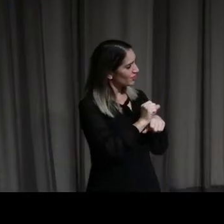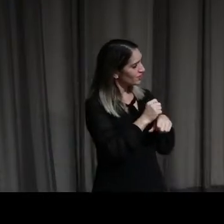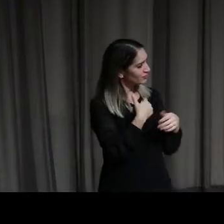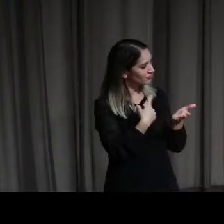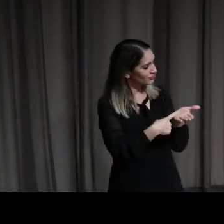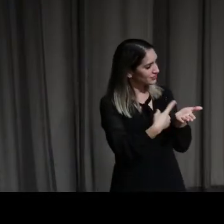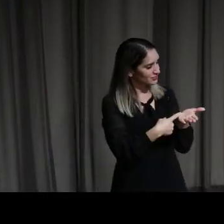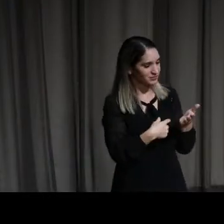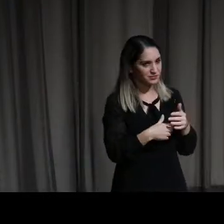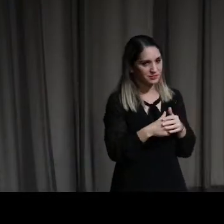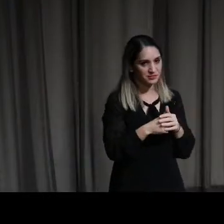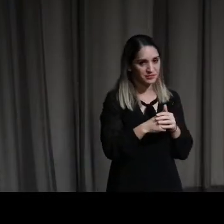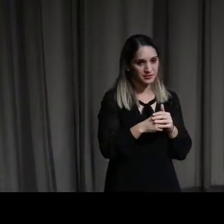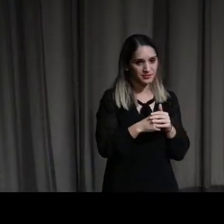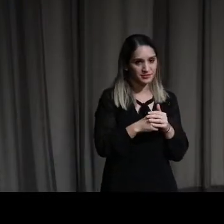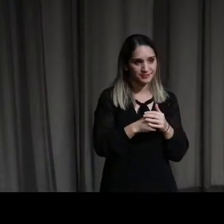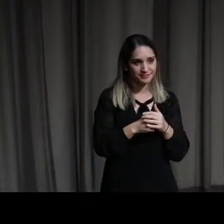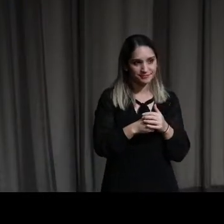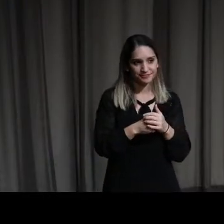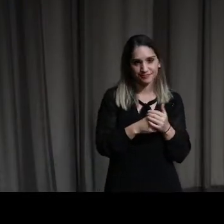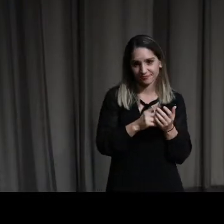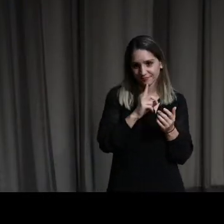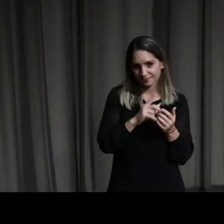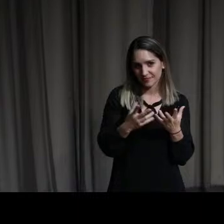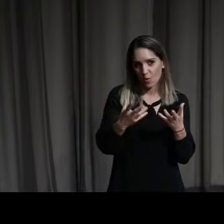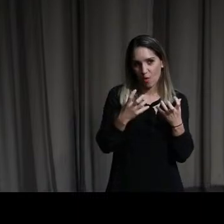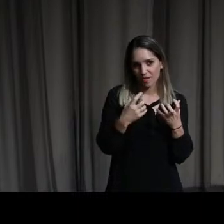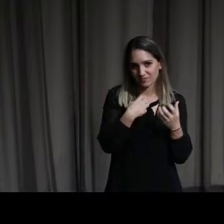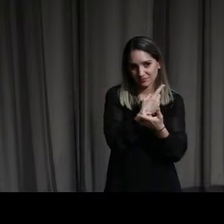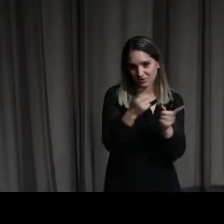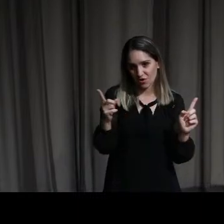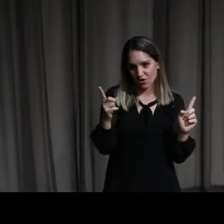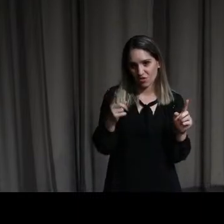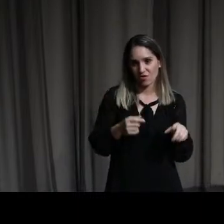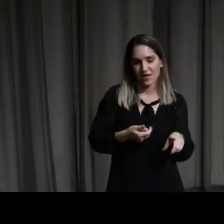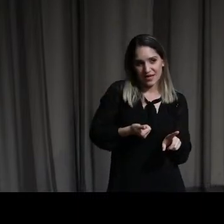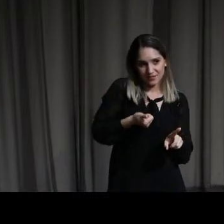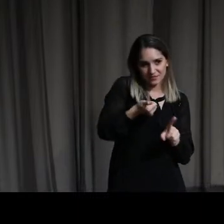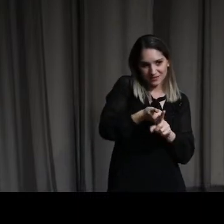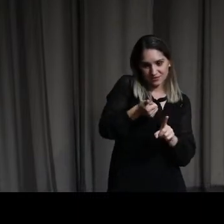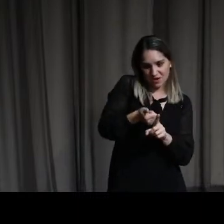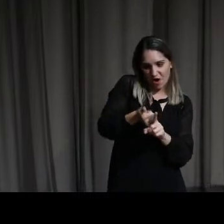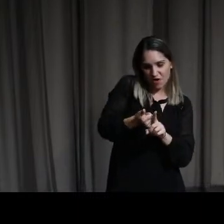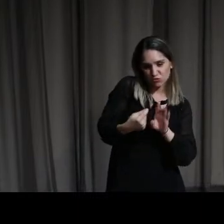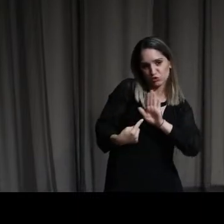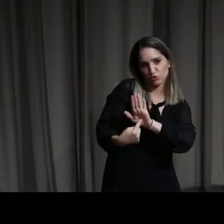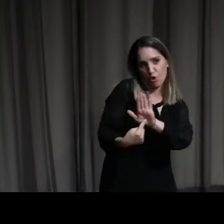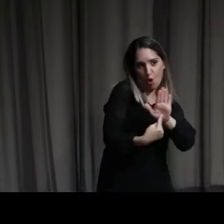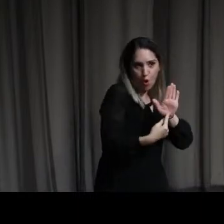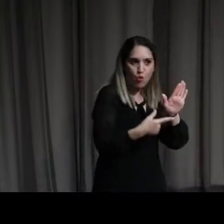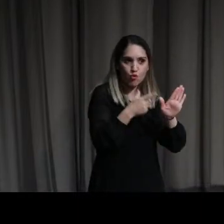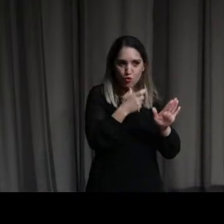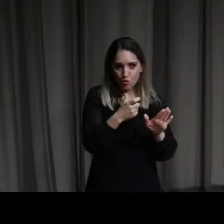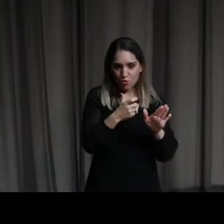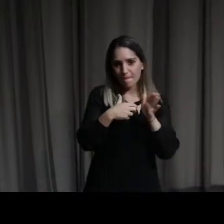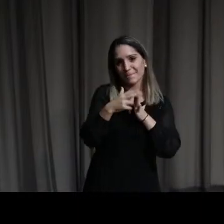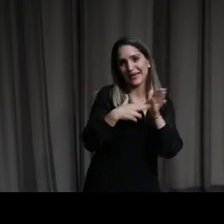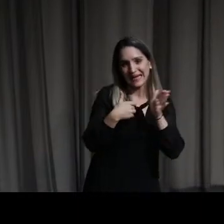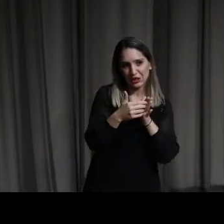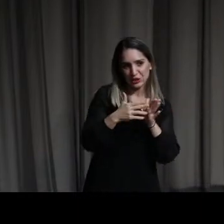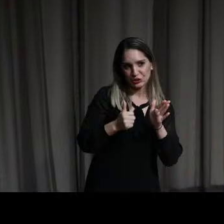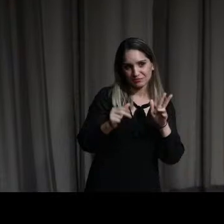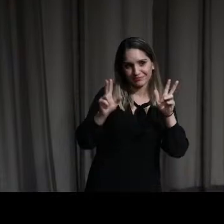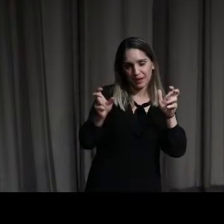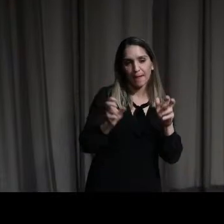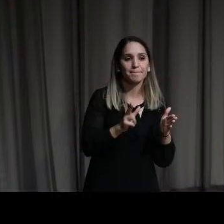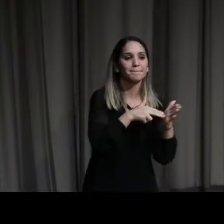forget that he was a painter's painter. And I think when I first started working on The Rooster a